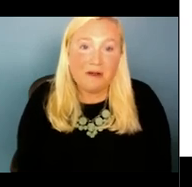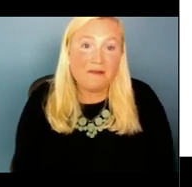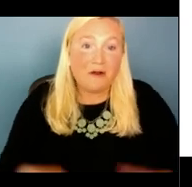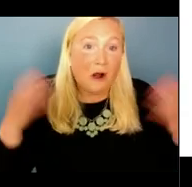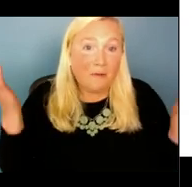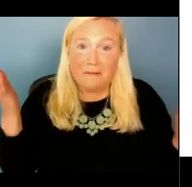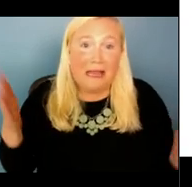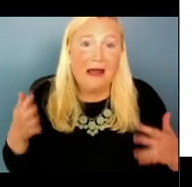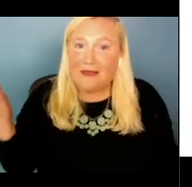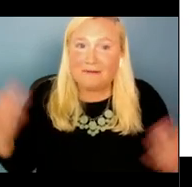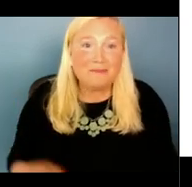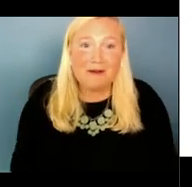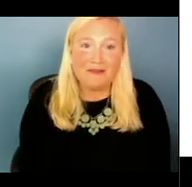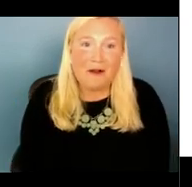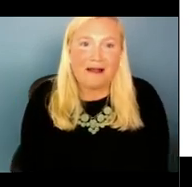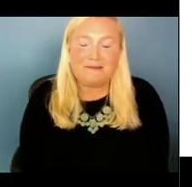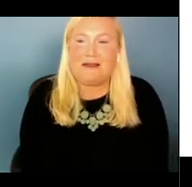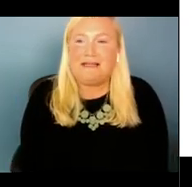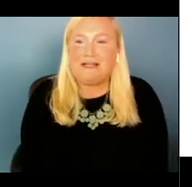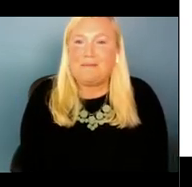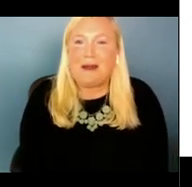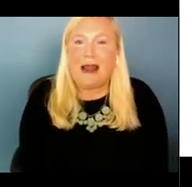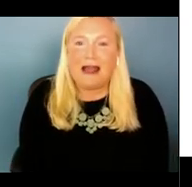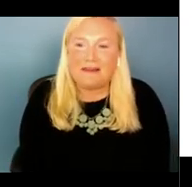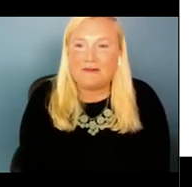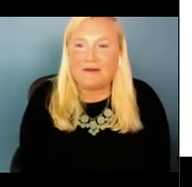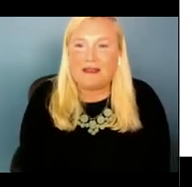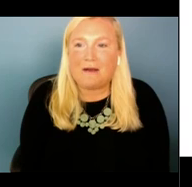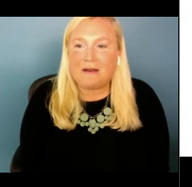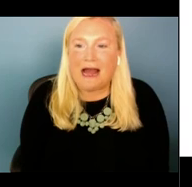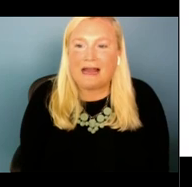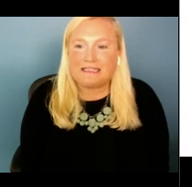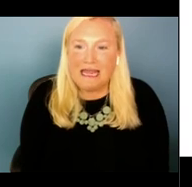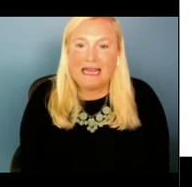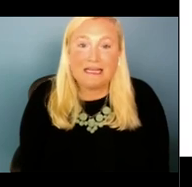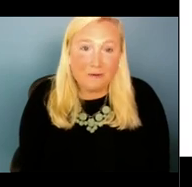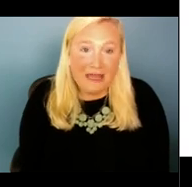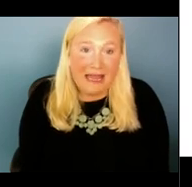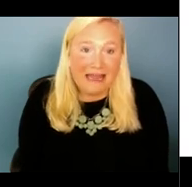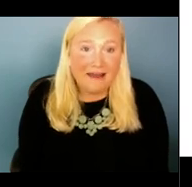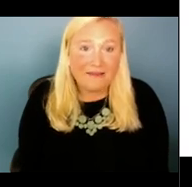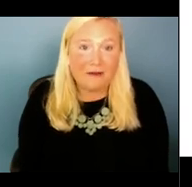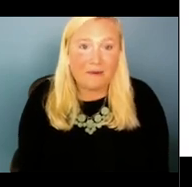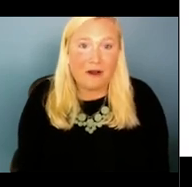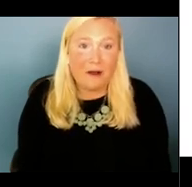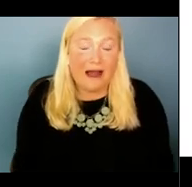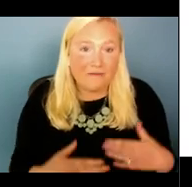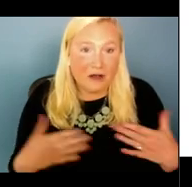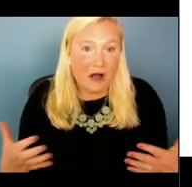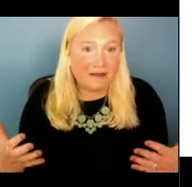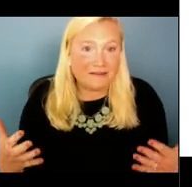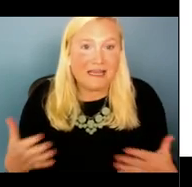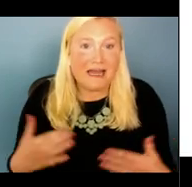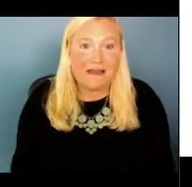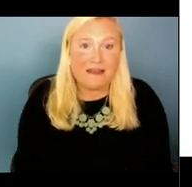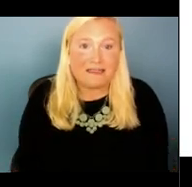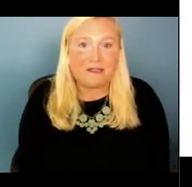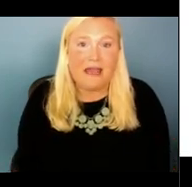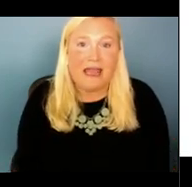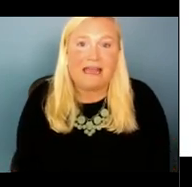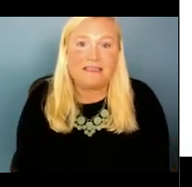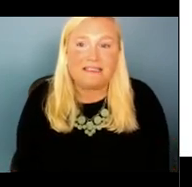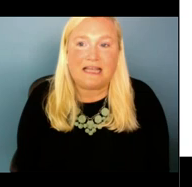Anything that was a pretty thorough explanation, but I think the only thing I would add is it is okay that we don't have a cause